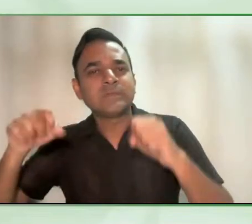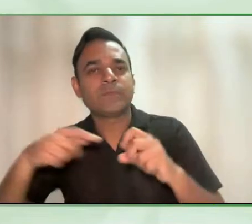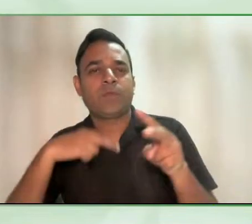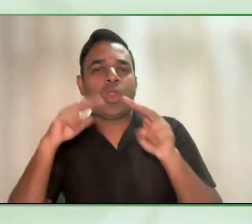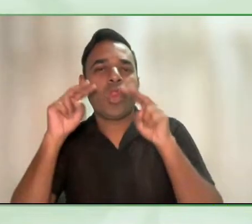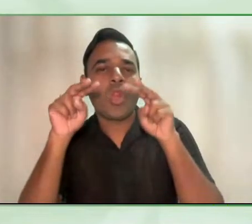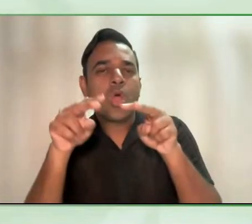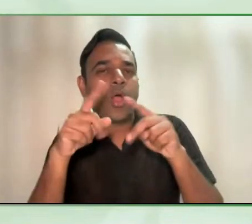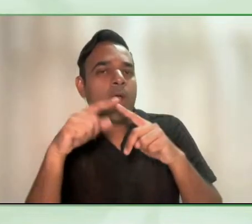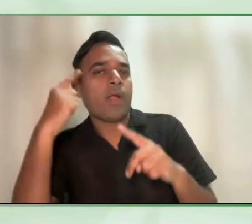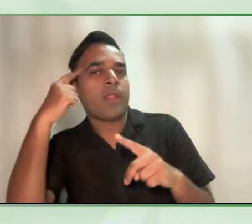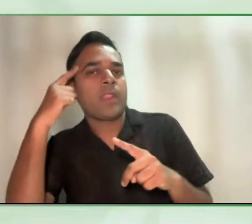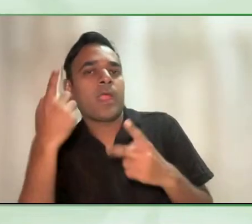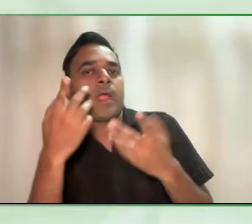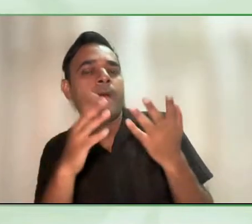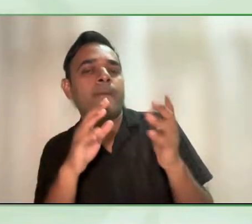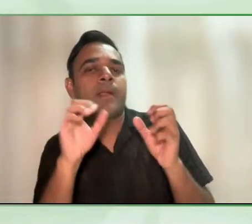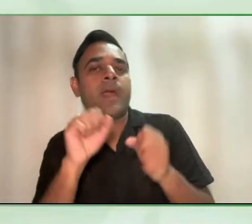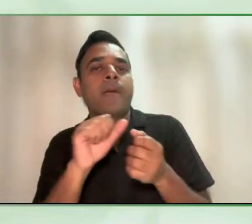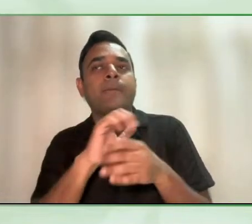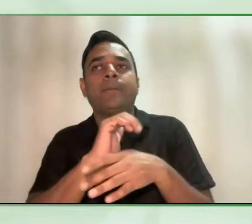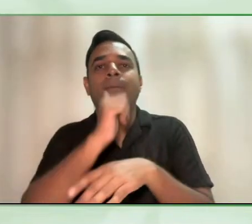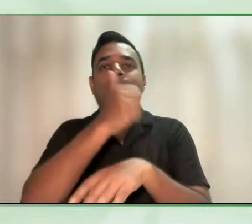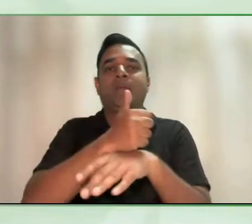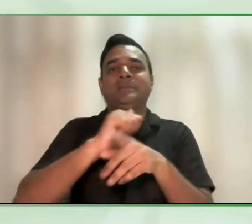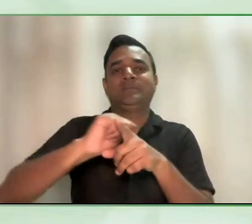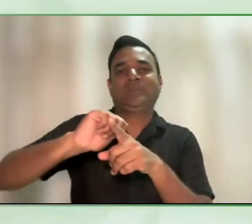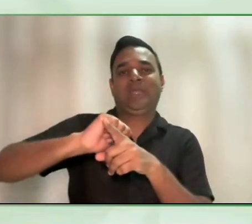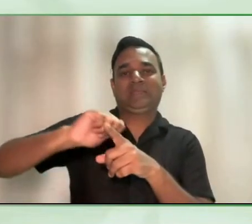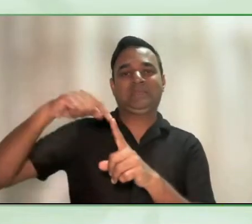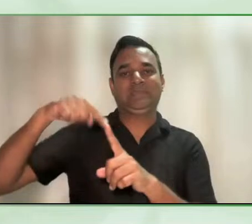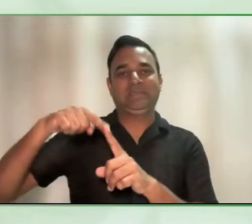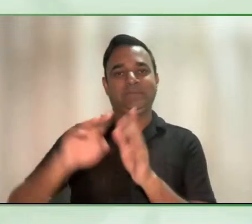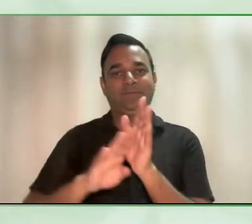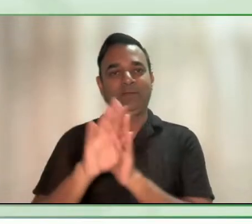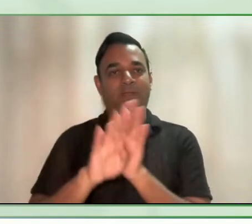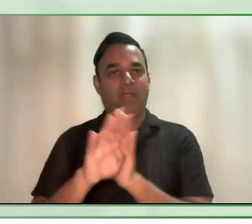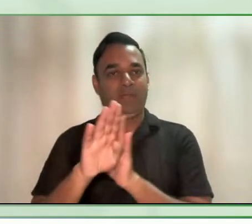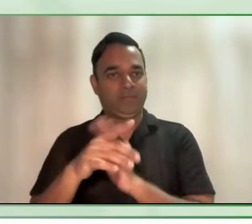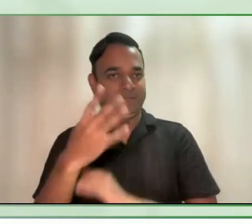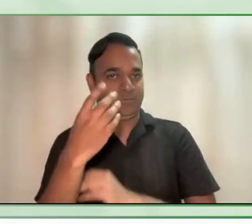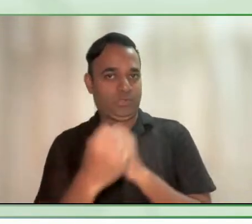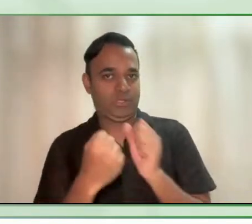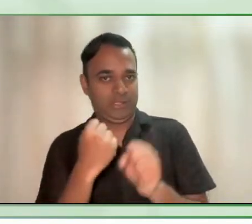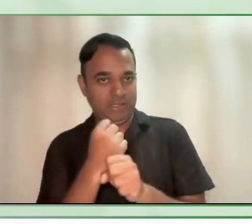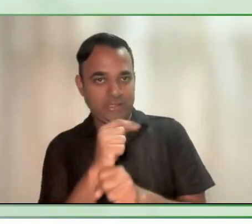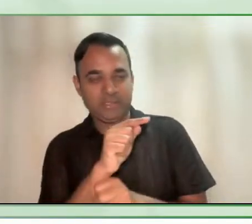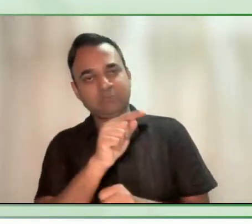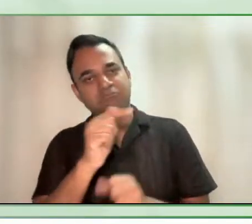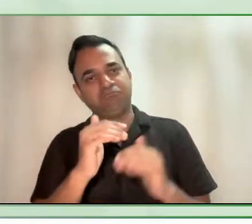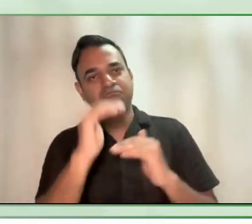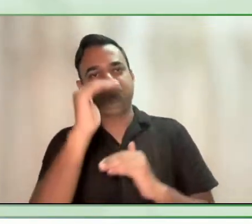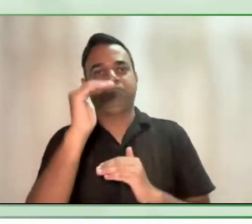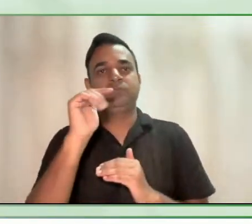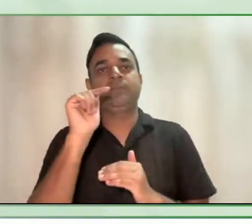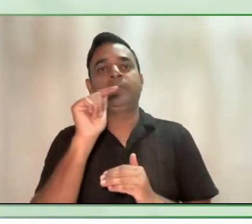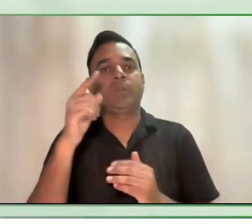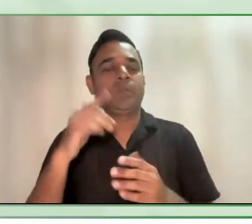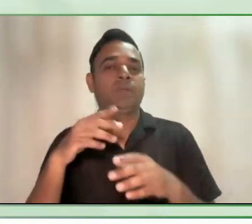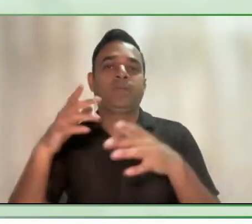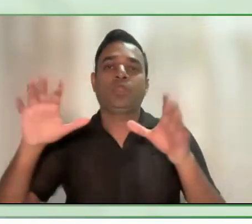to work specifically with us on developing their practice. Okay, So and we've yeah, been, go ahead, sorry, please. go